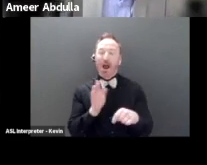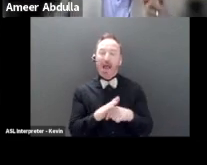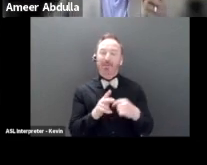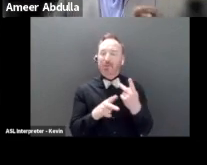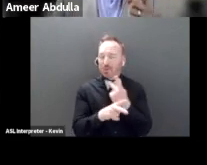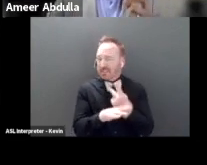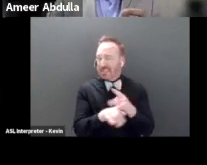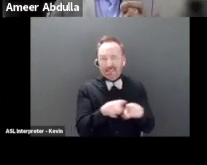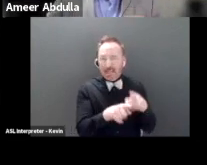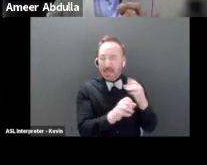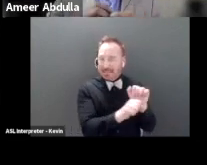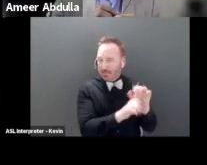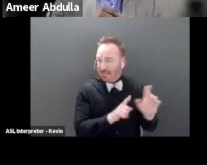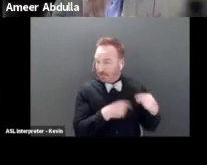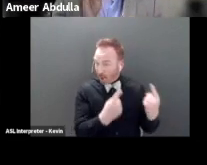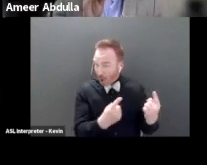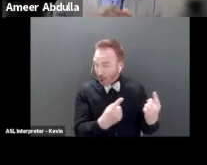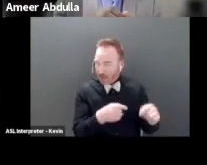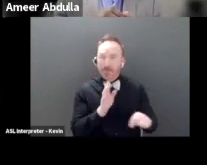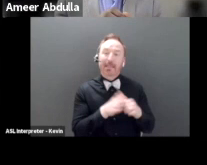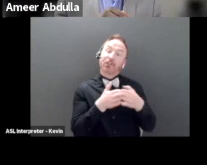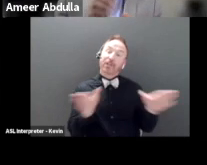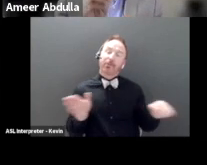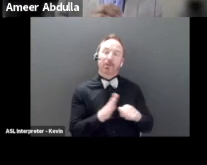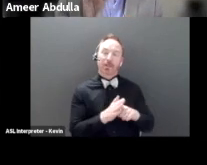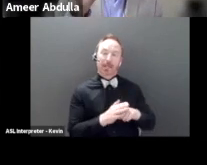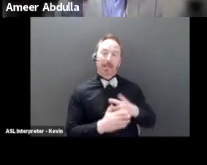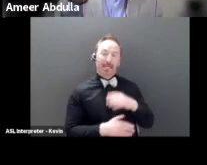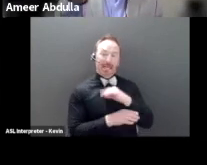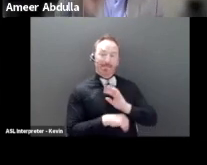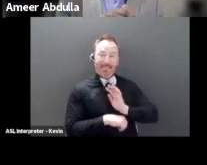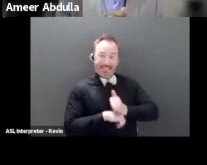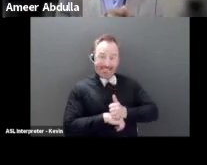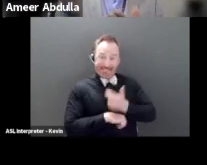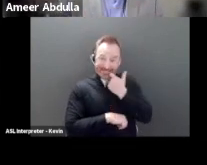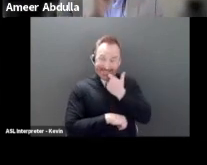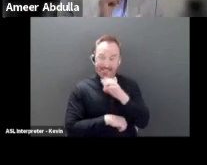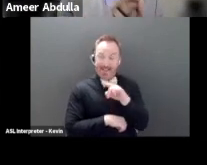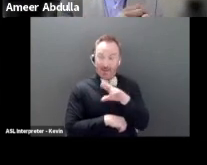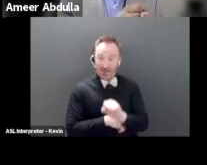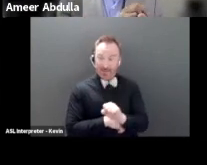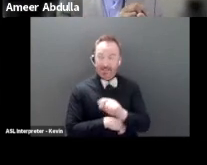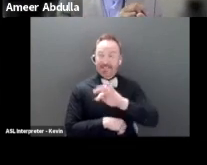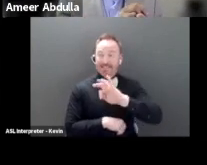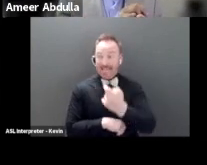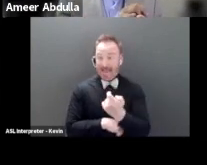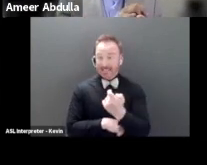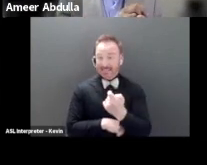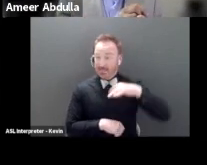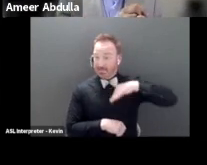speaking, especially early stage companies, founders do not get these tax benefits. They're actually independent